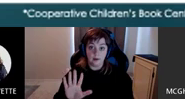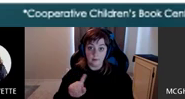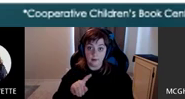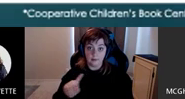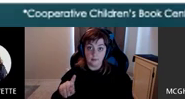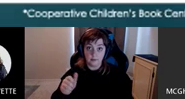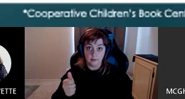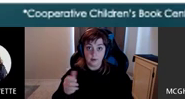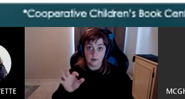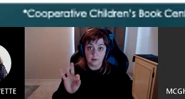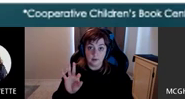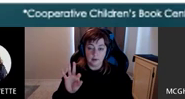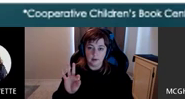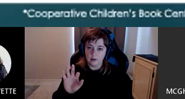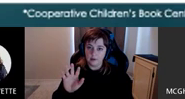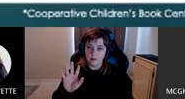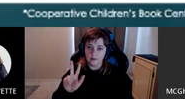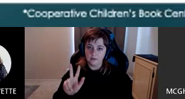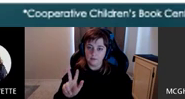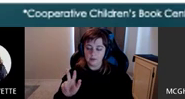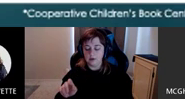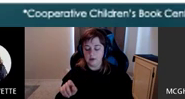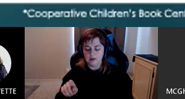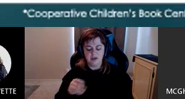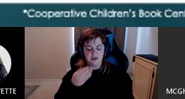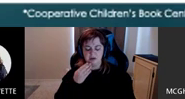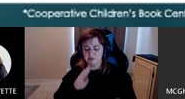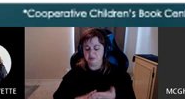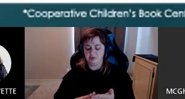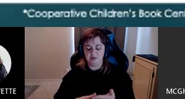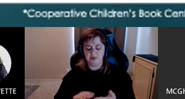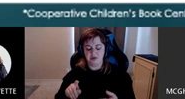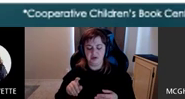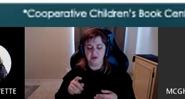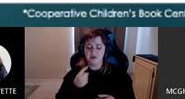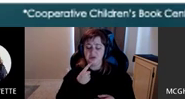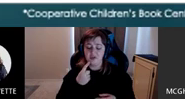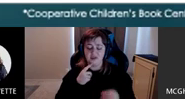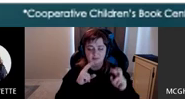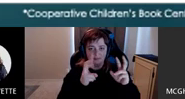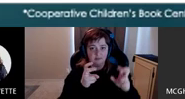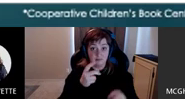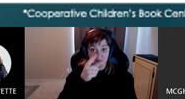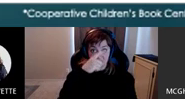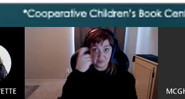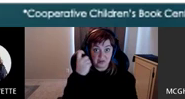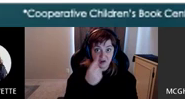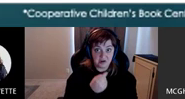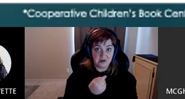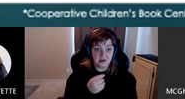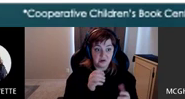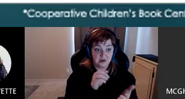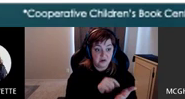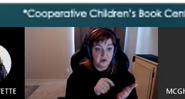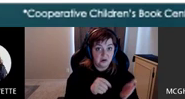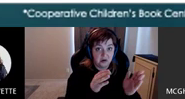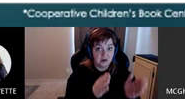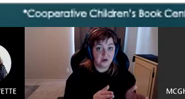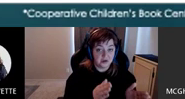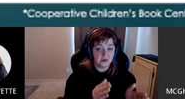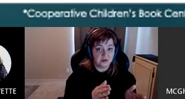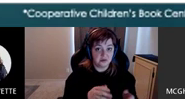that they didn't have people of color. They just said Black authors and illustrators. Not even if it was